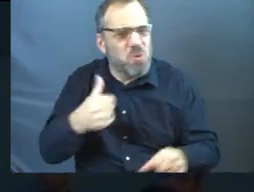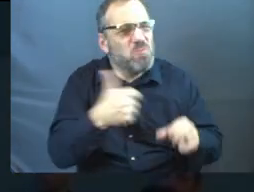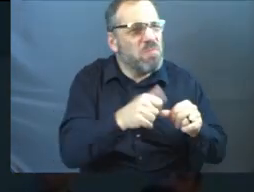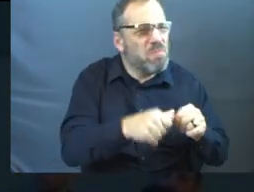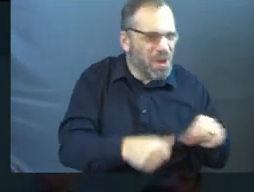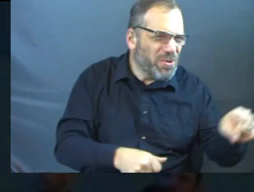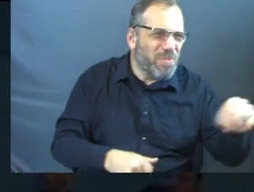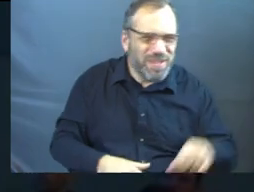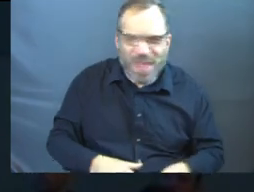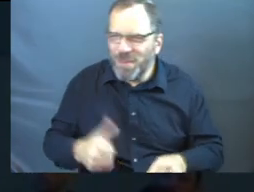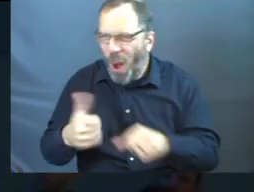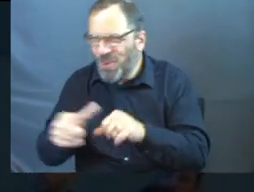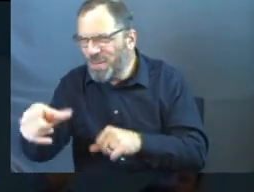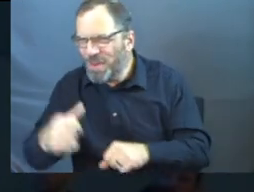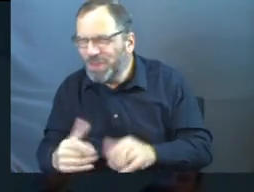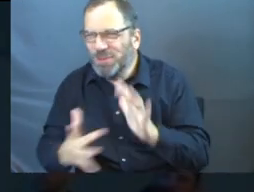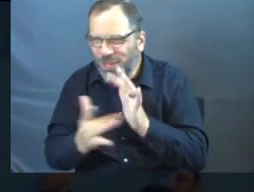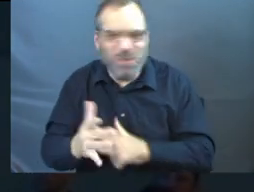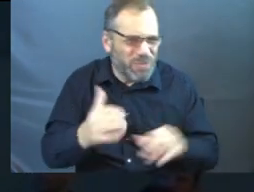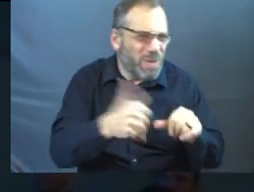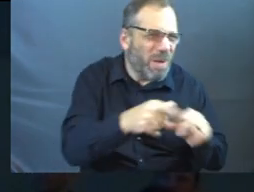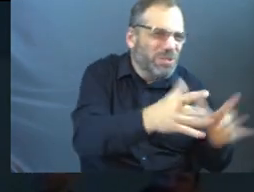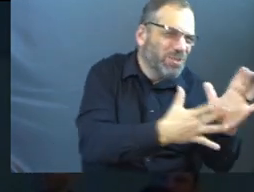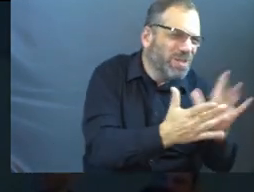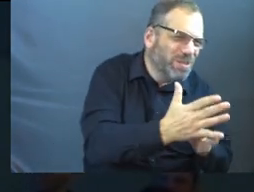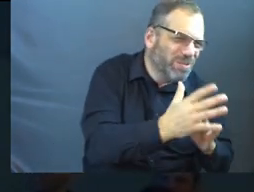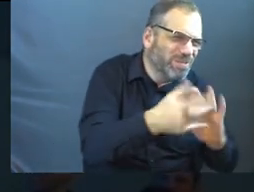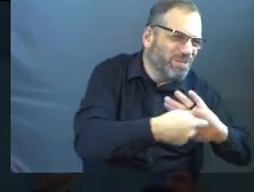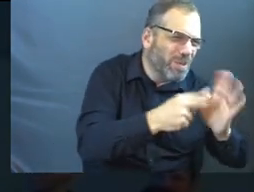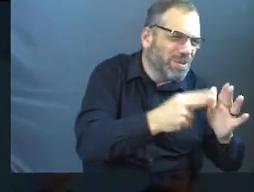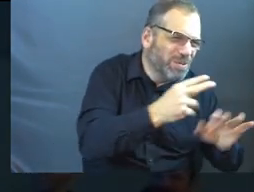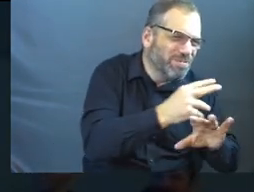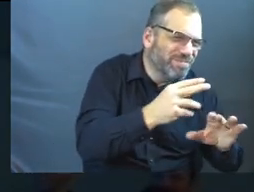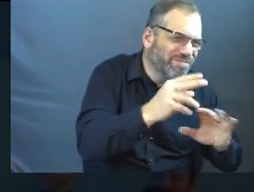I see you. You like that present? Jesus." You know what I mean?